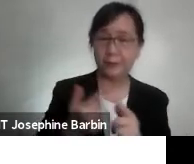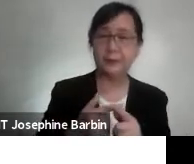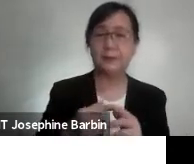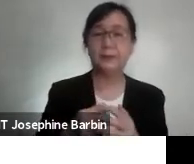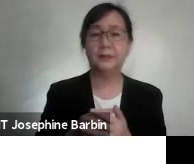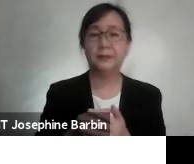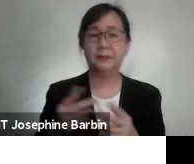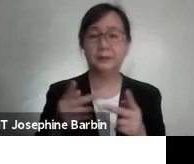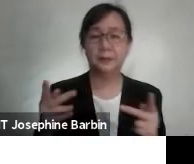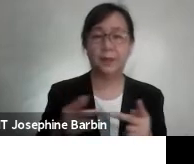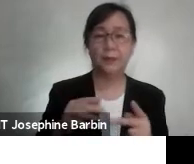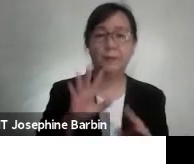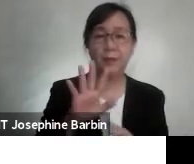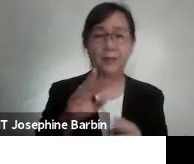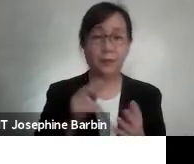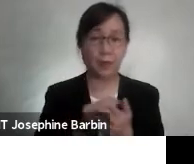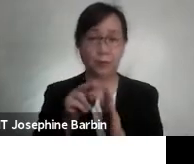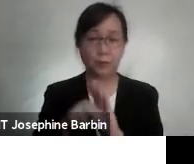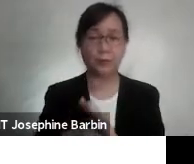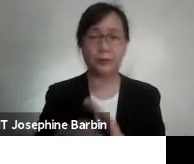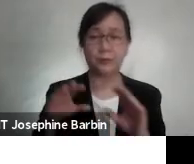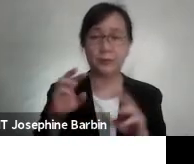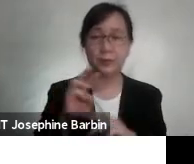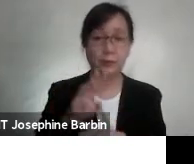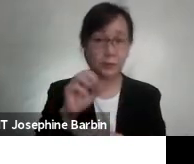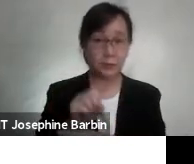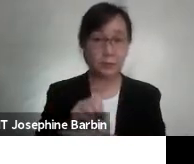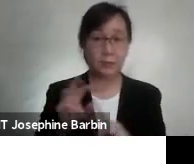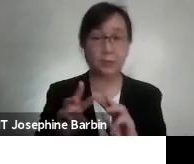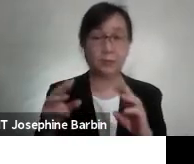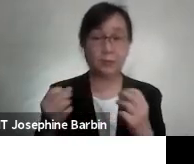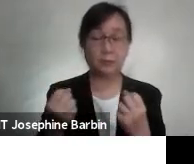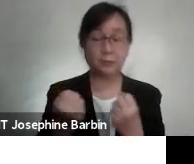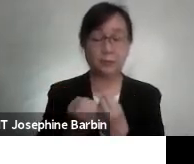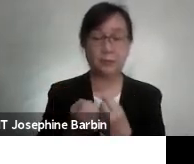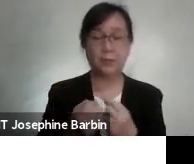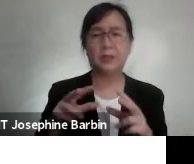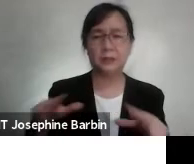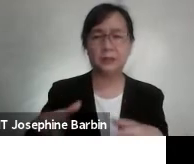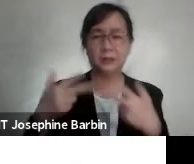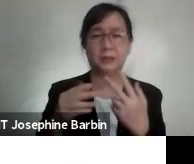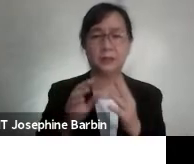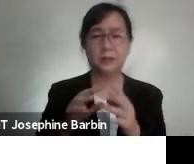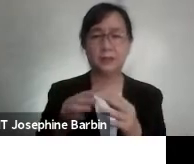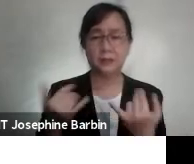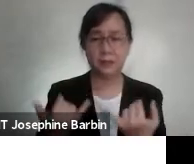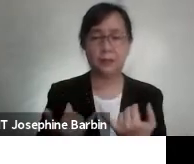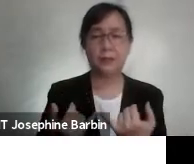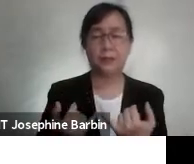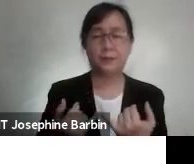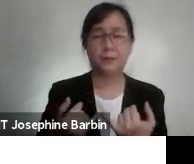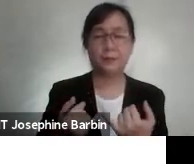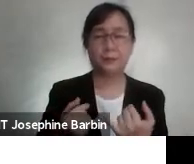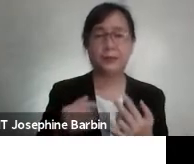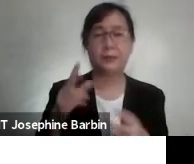in five-hour workshops to reflect on and share their views about their rights in the digital age. Workshops were conducted in